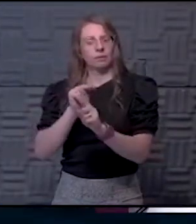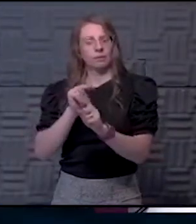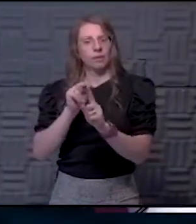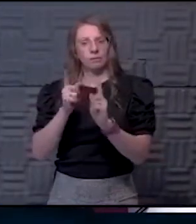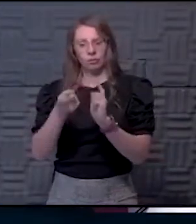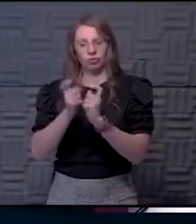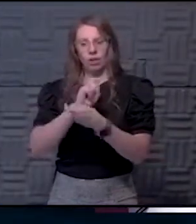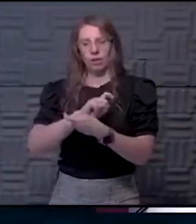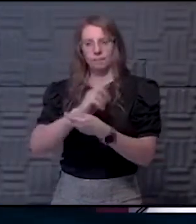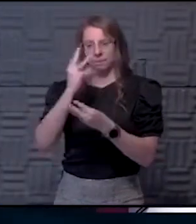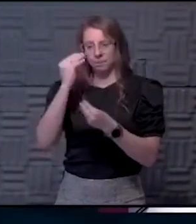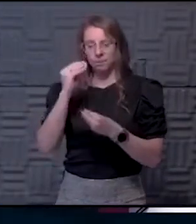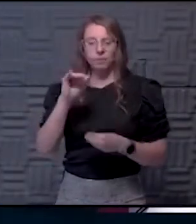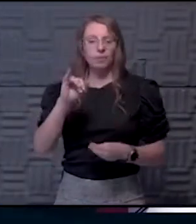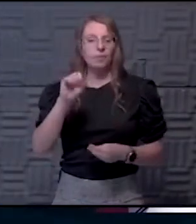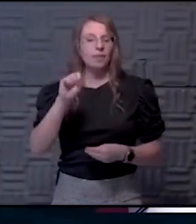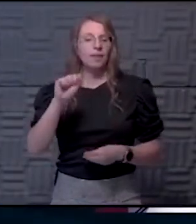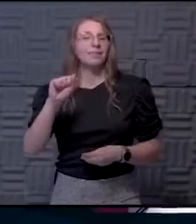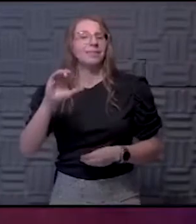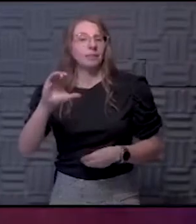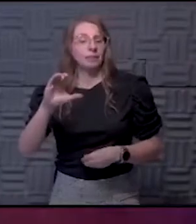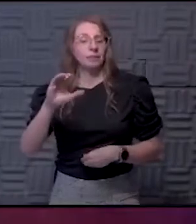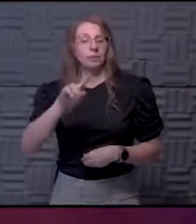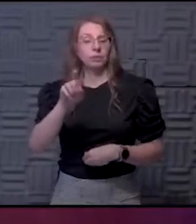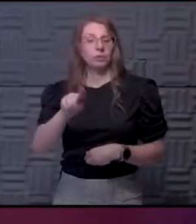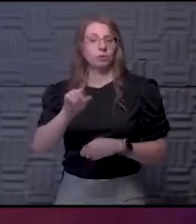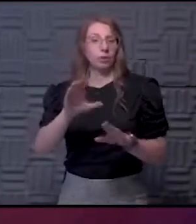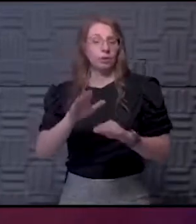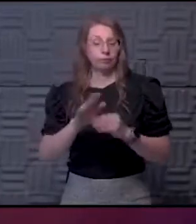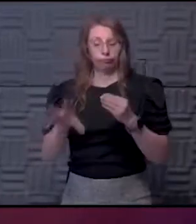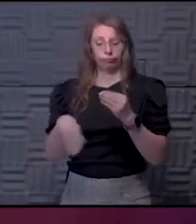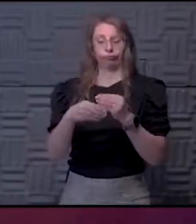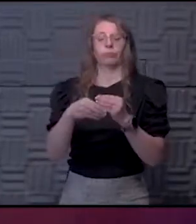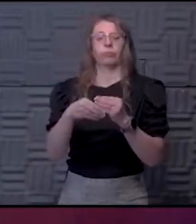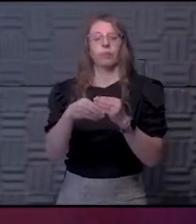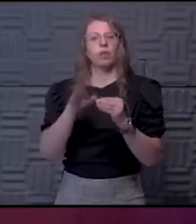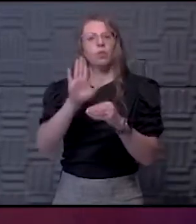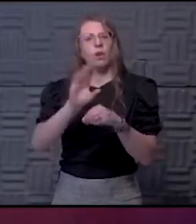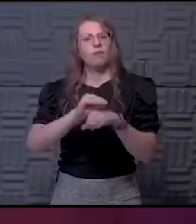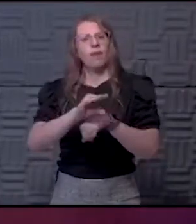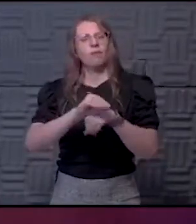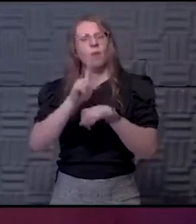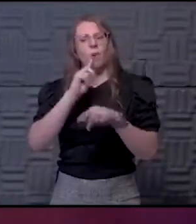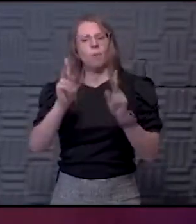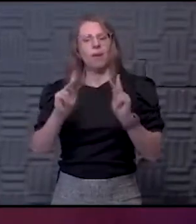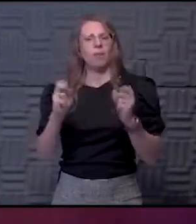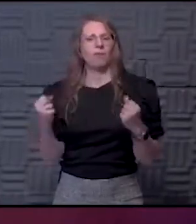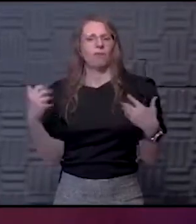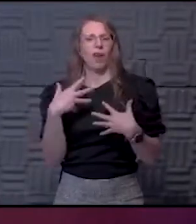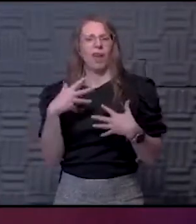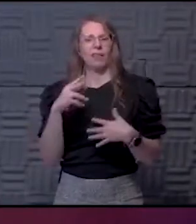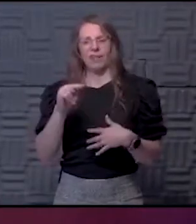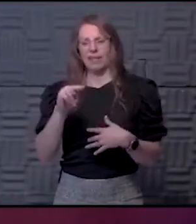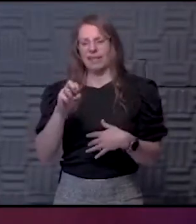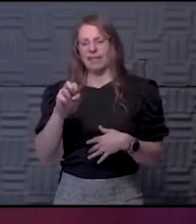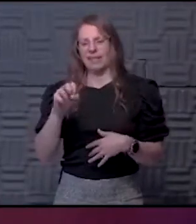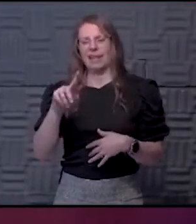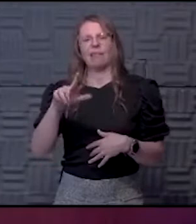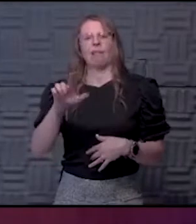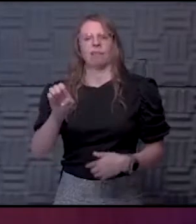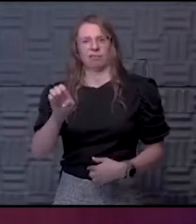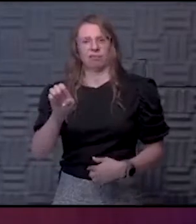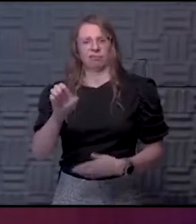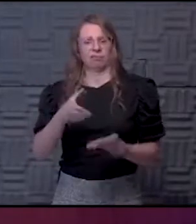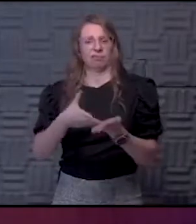Isaac has a great question, I think, that follows up, and his is, what is your advice for people who are just afraid of the needles? They don't want to get the